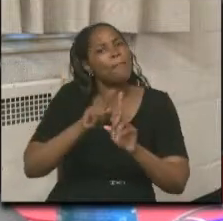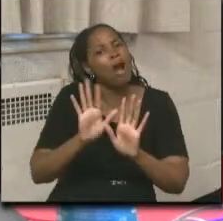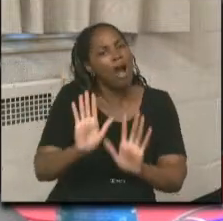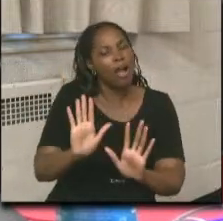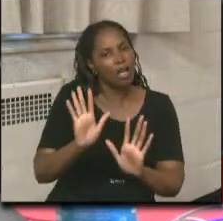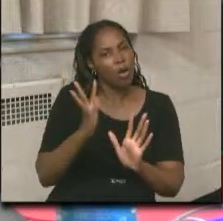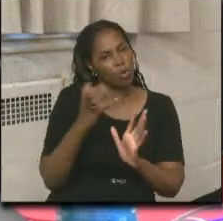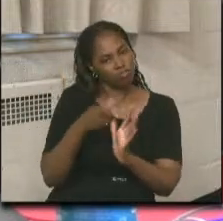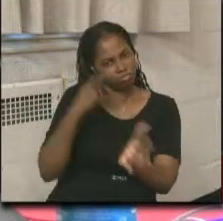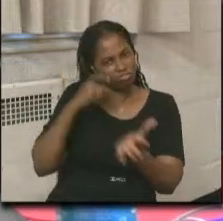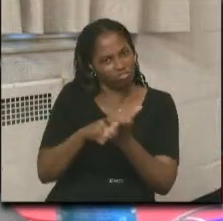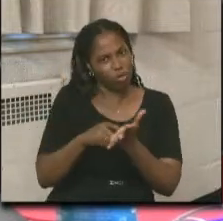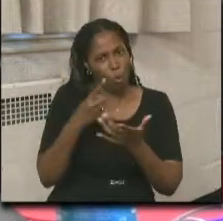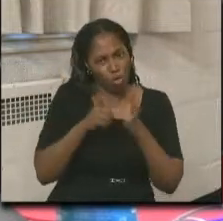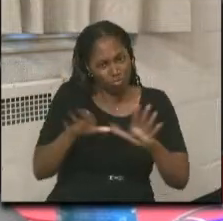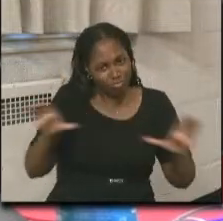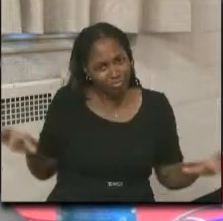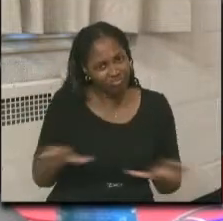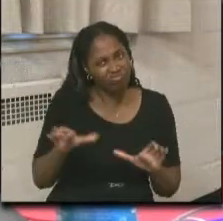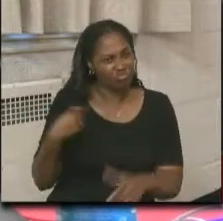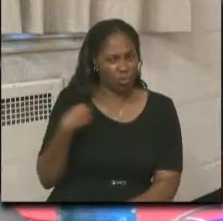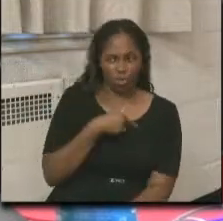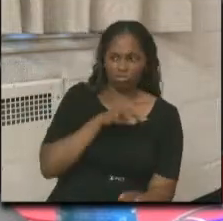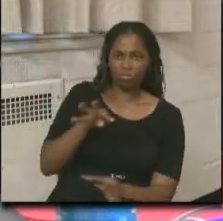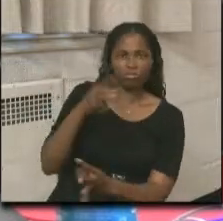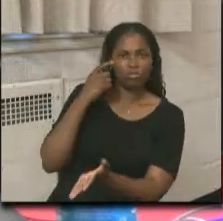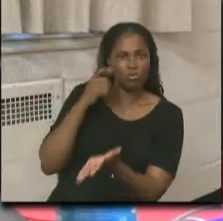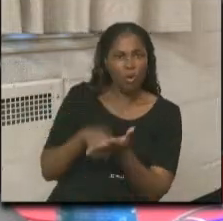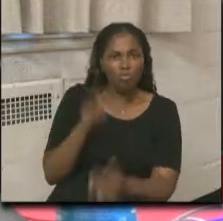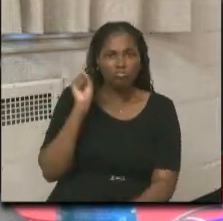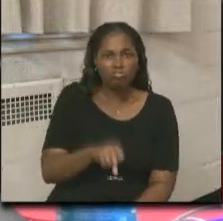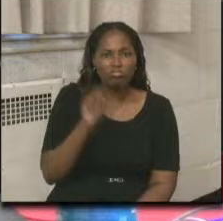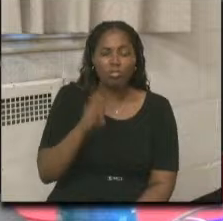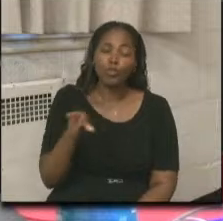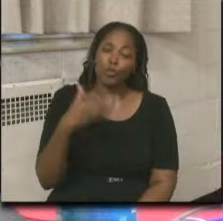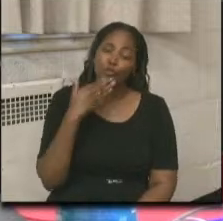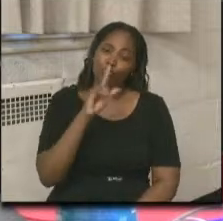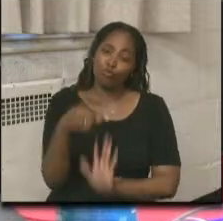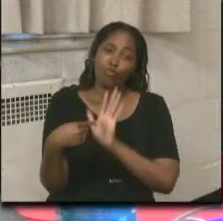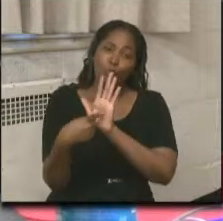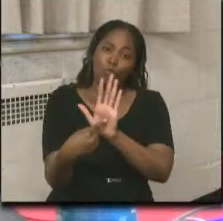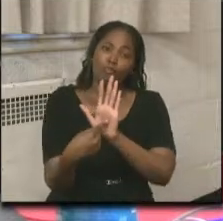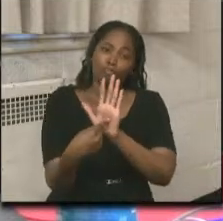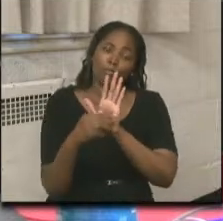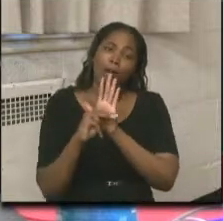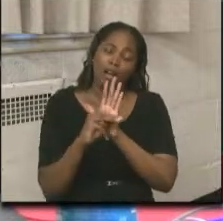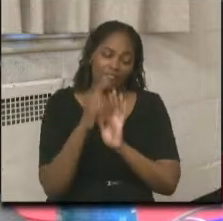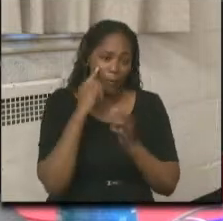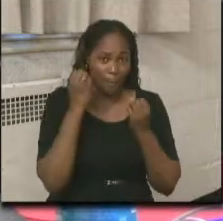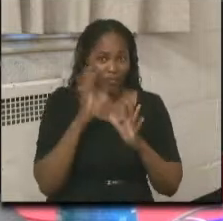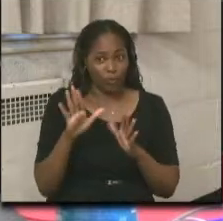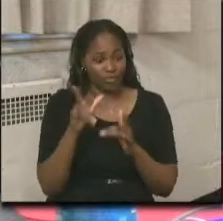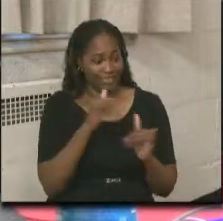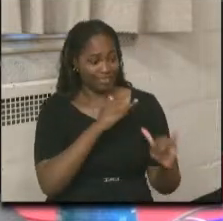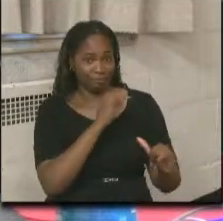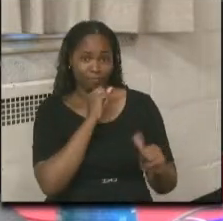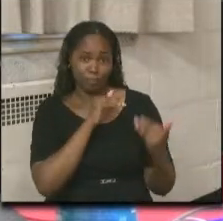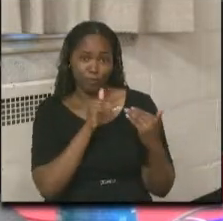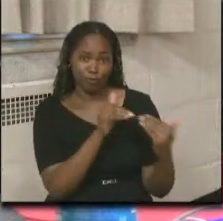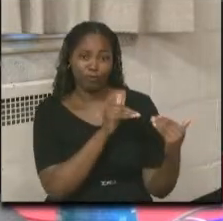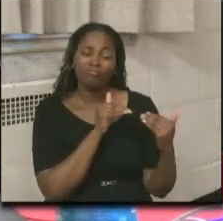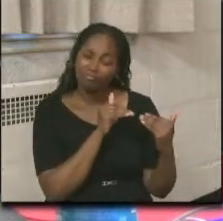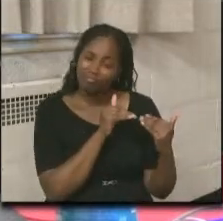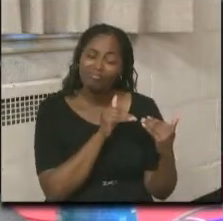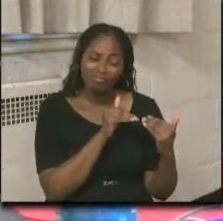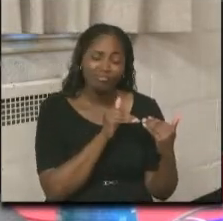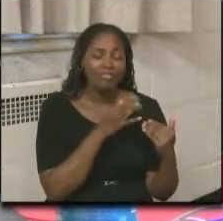is seen and it is appreciated. And I think that you really do stand as a role model for so many of your peers. And I hope that you continue